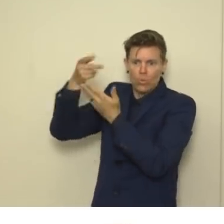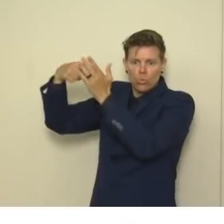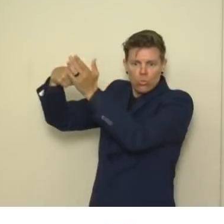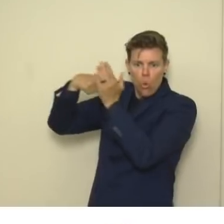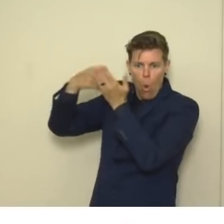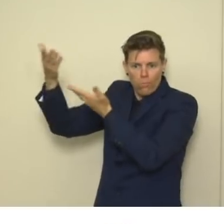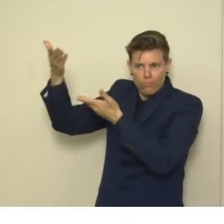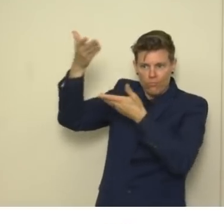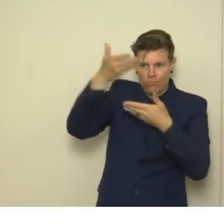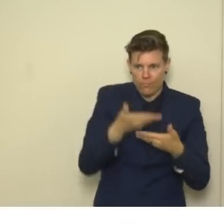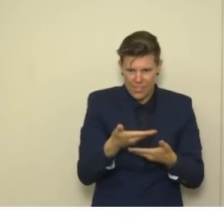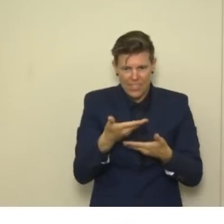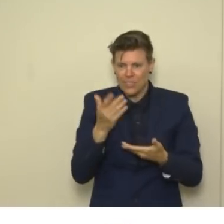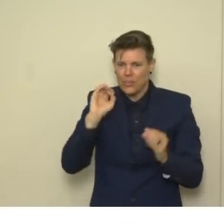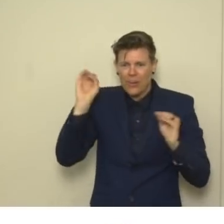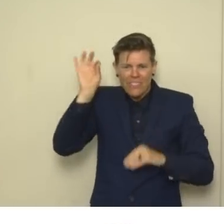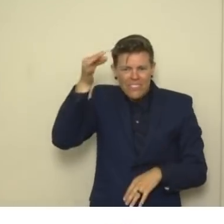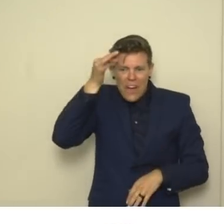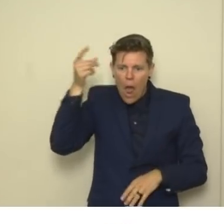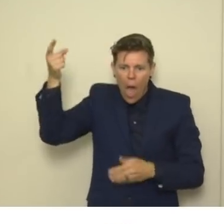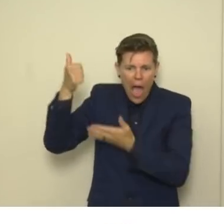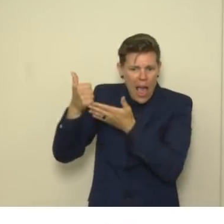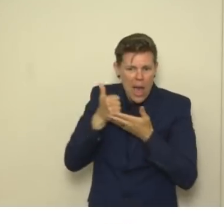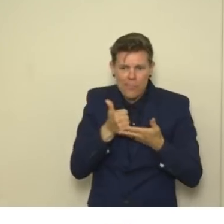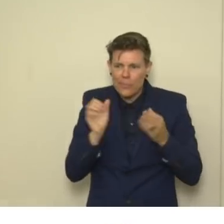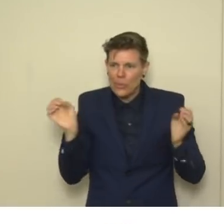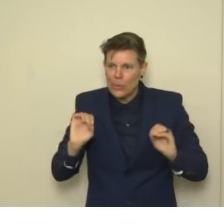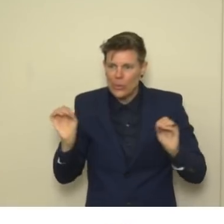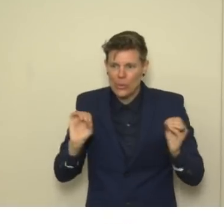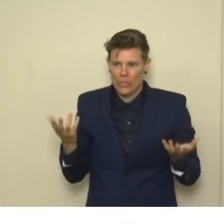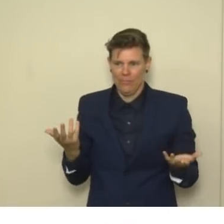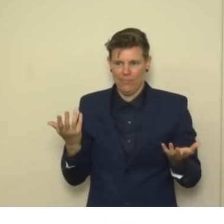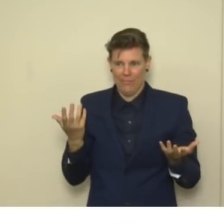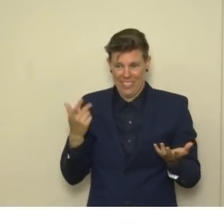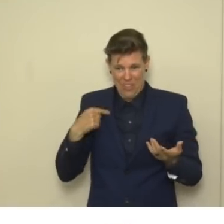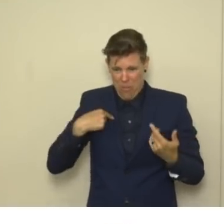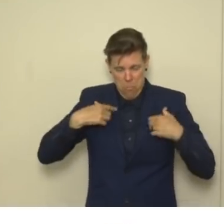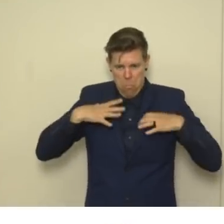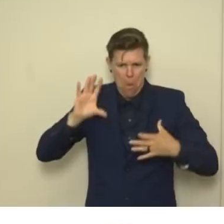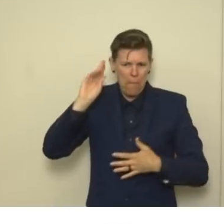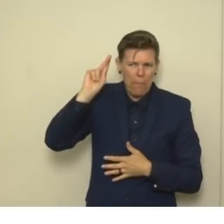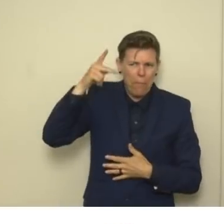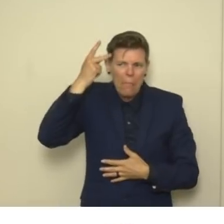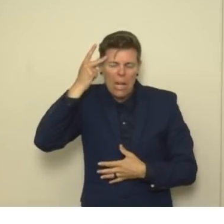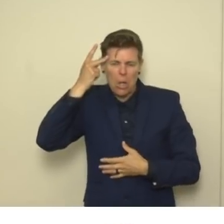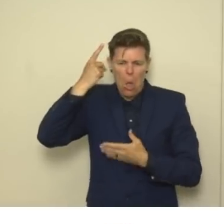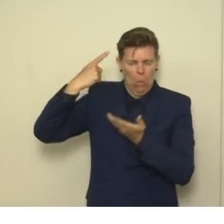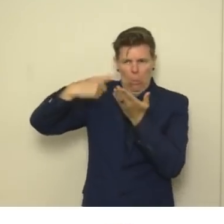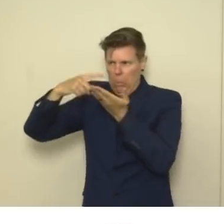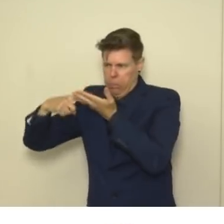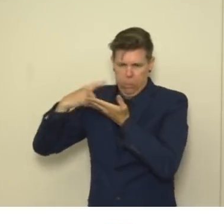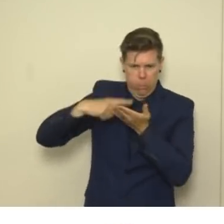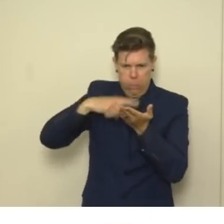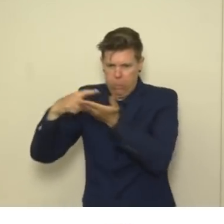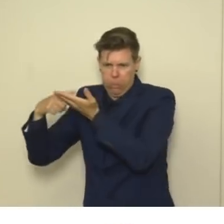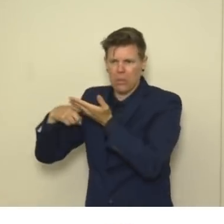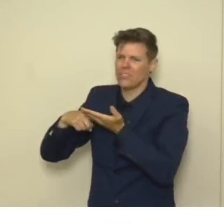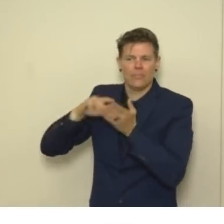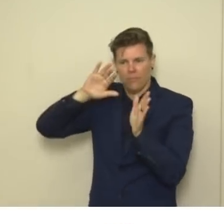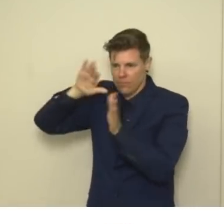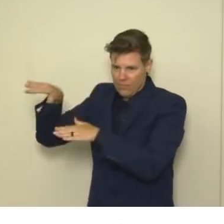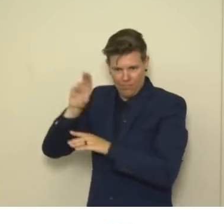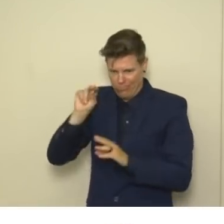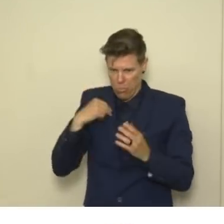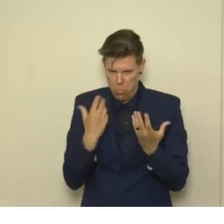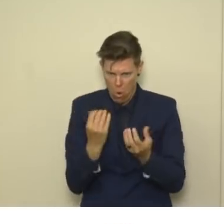are politicizing public health. These are not political decisions. These are public health decisions. All districts and